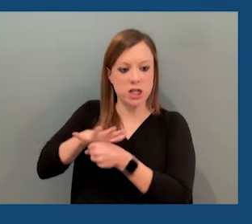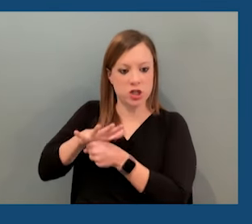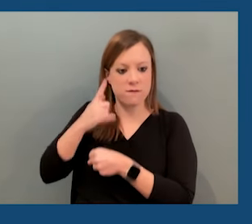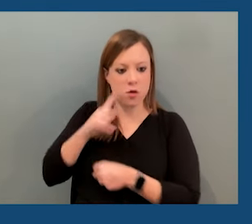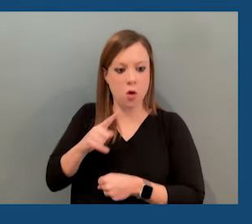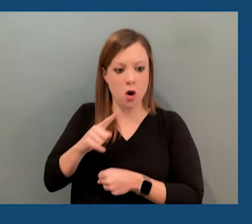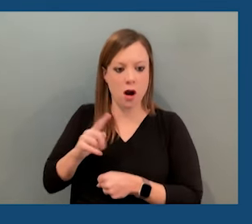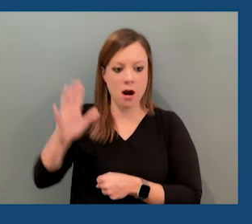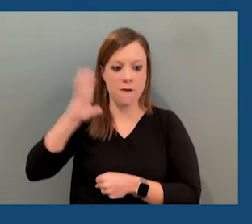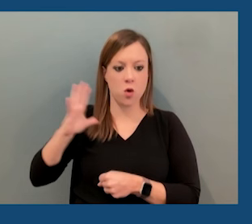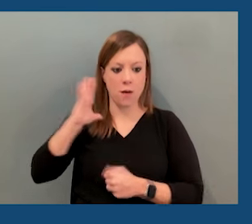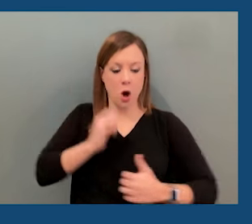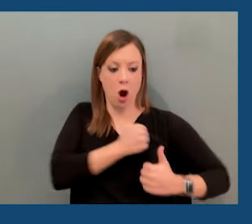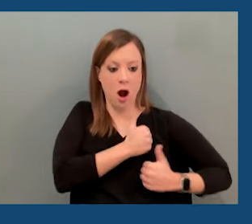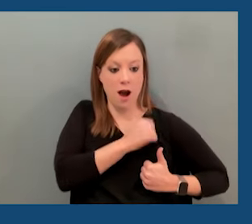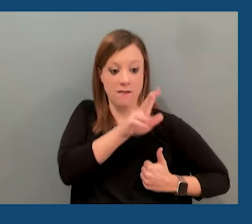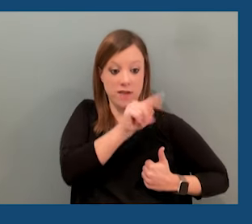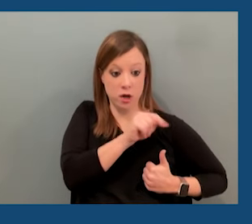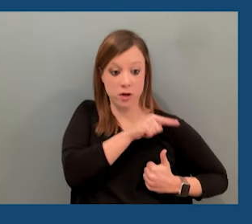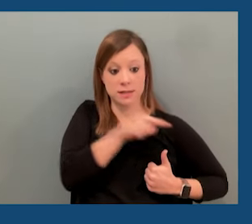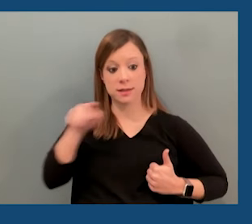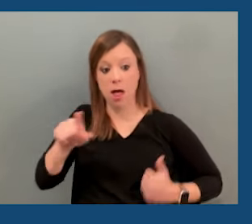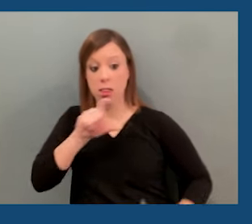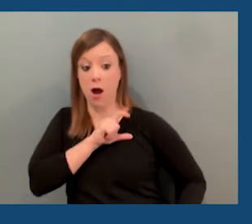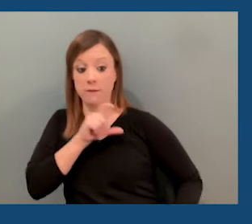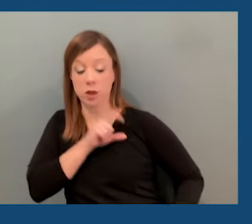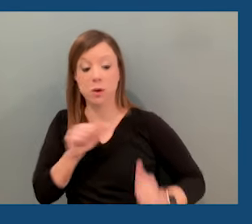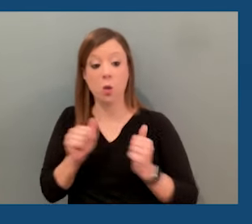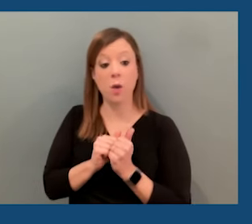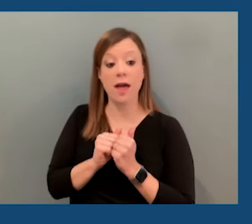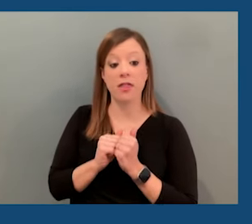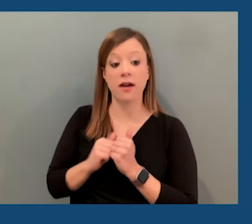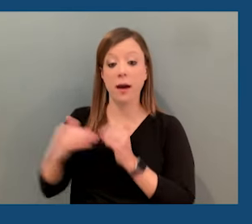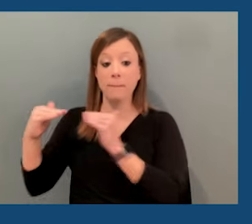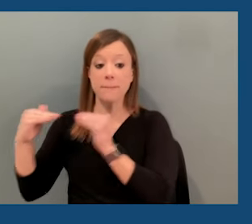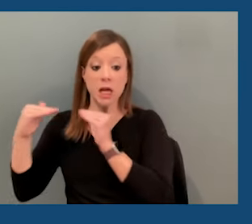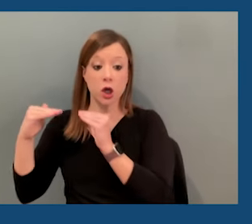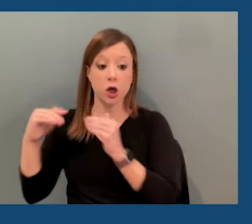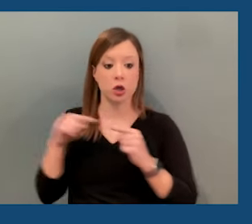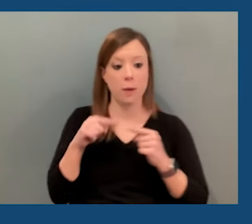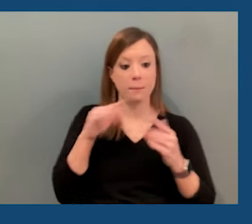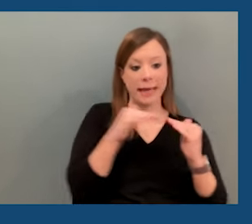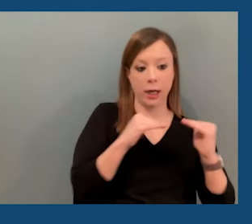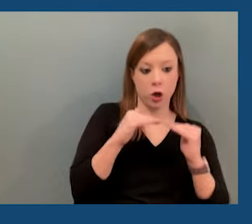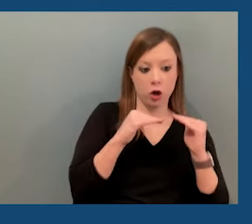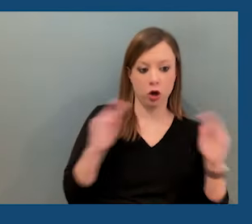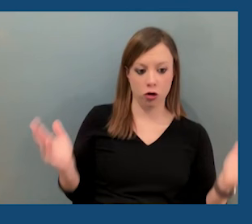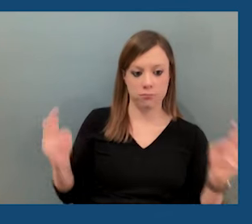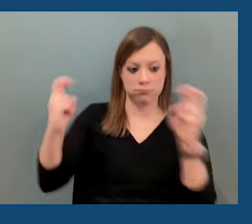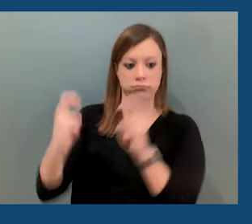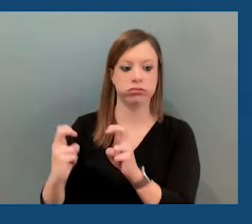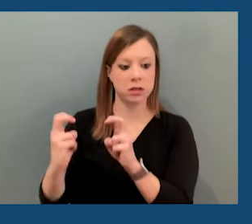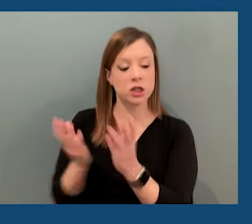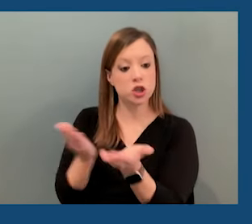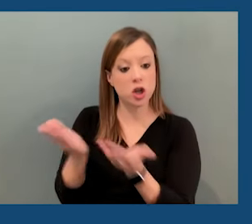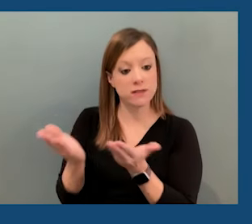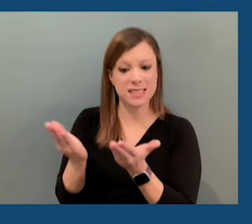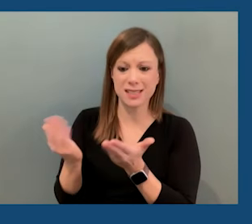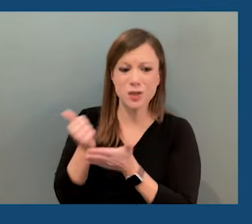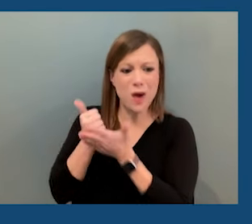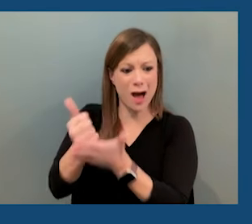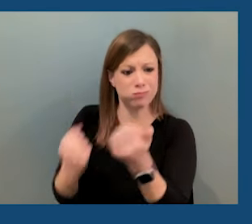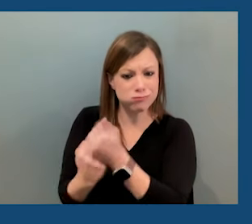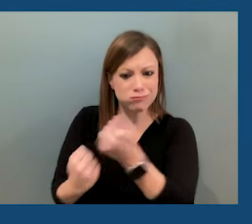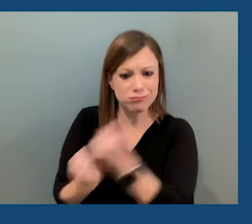those in law enforcement with peer-to-peer services that will help them get through this. The other challenge that we've faced really hard here in this area is the scourge